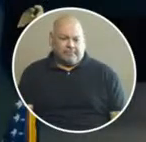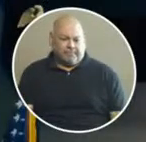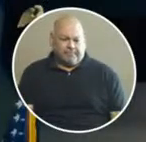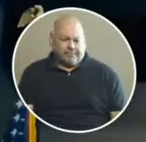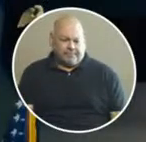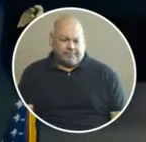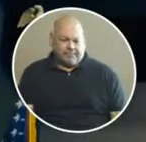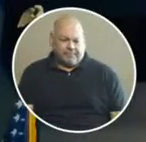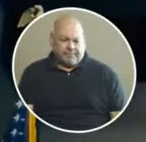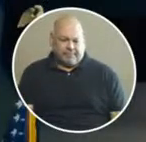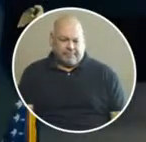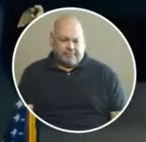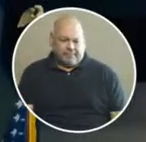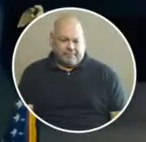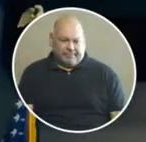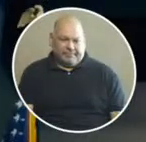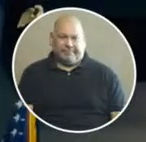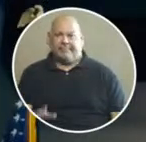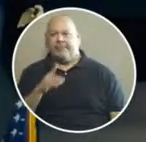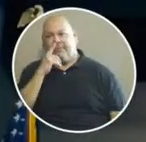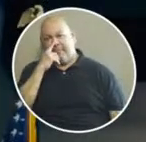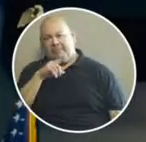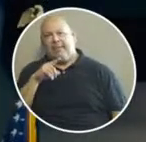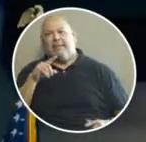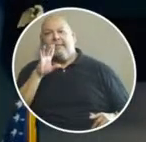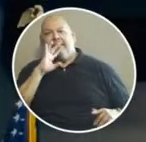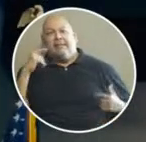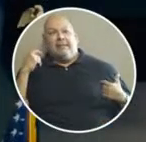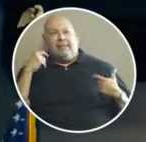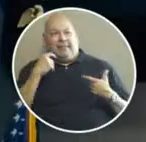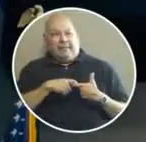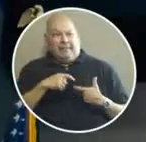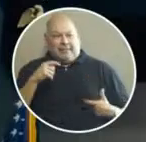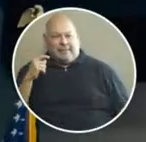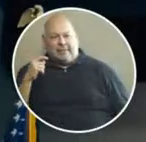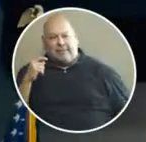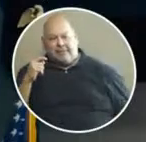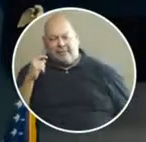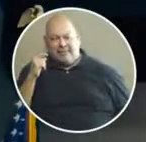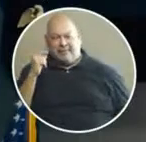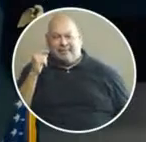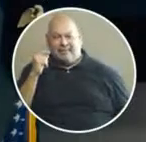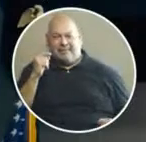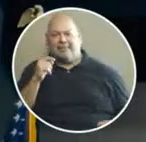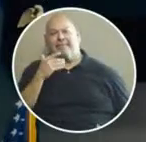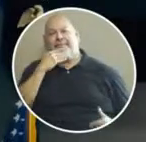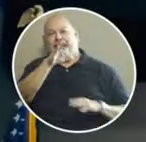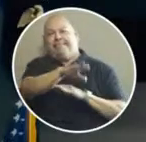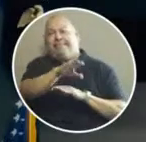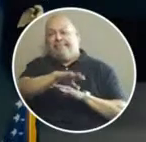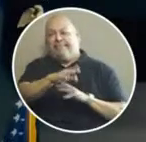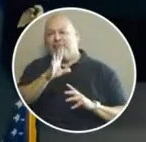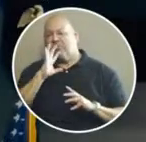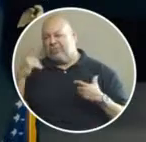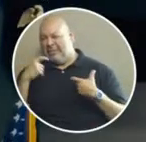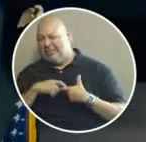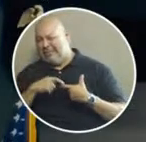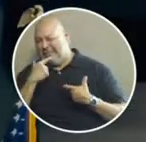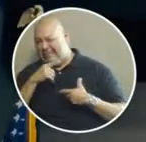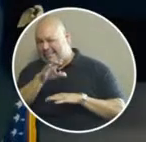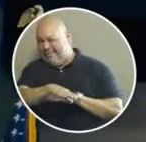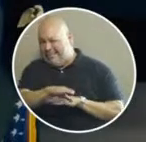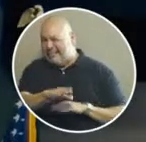Doctor, si lo puede hacer en español, por favor. Claro que sí. Muy buenas tardes a todo el